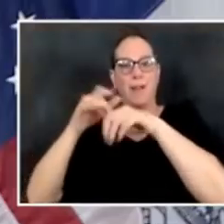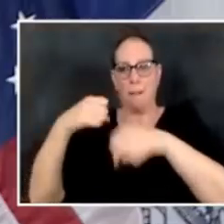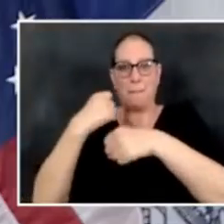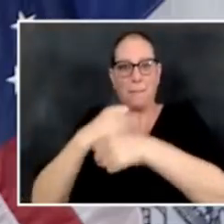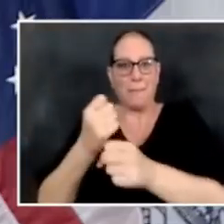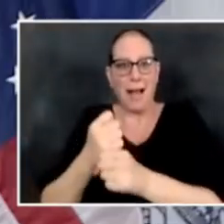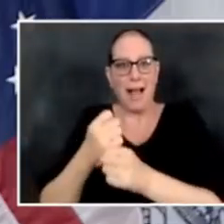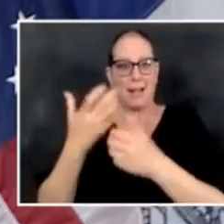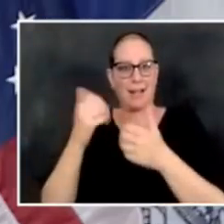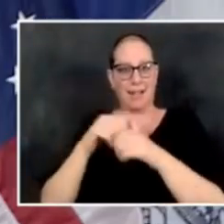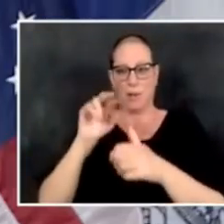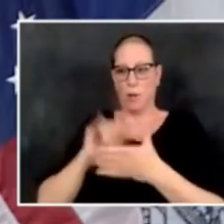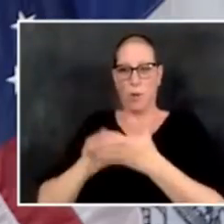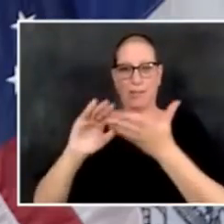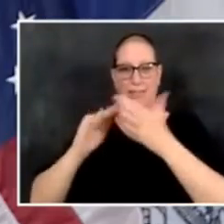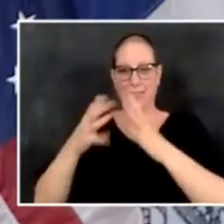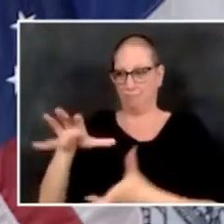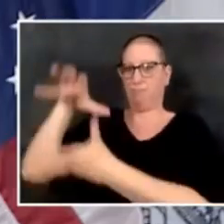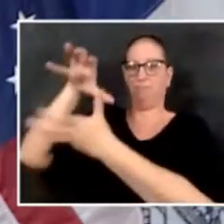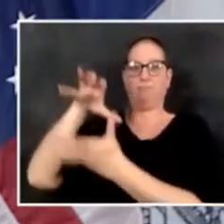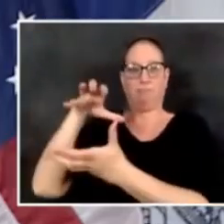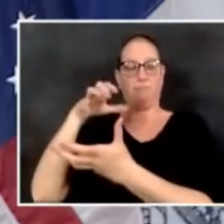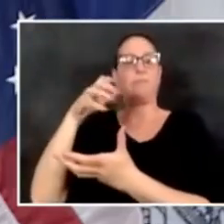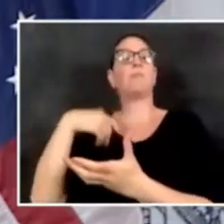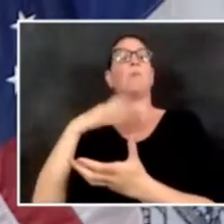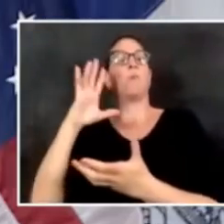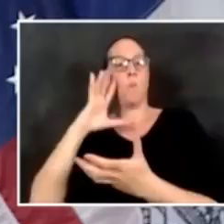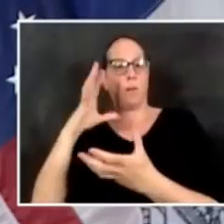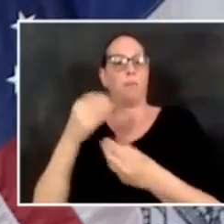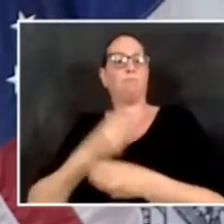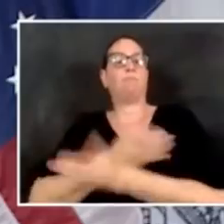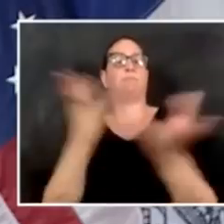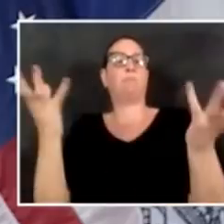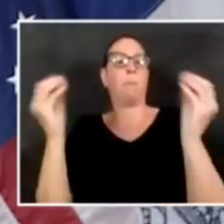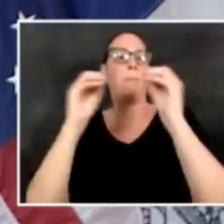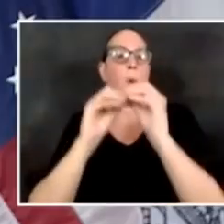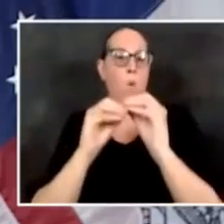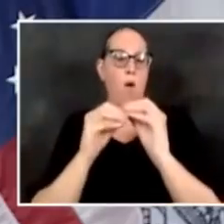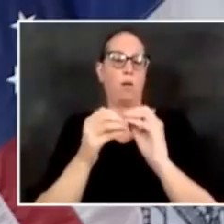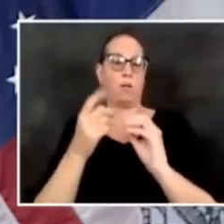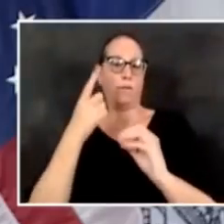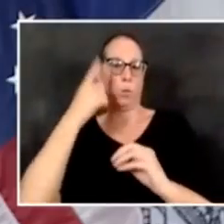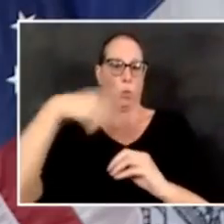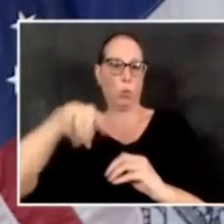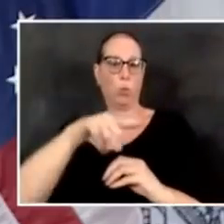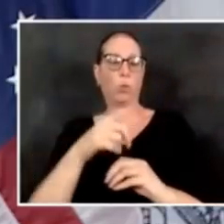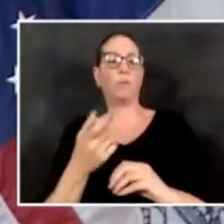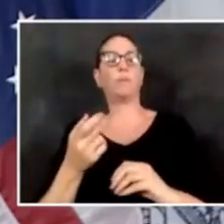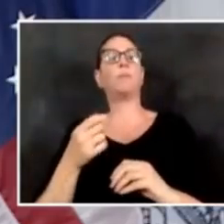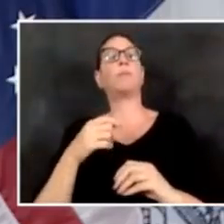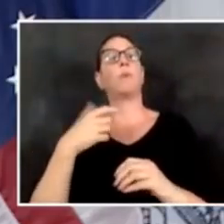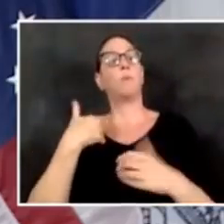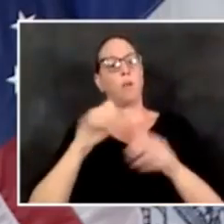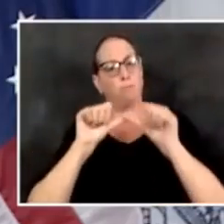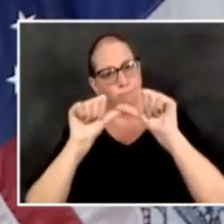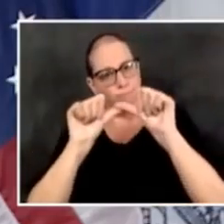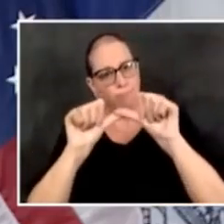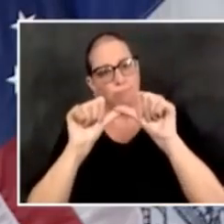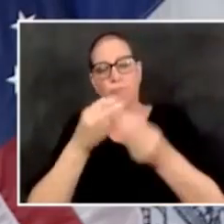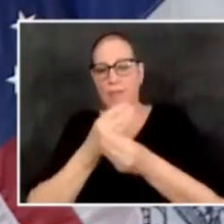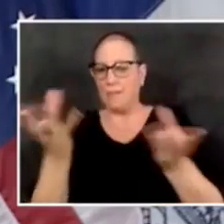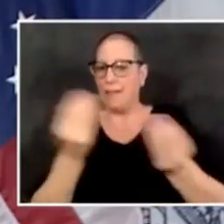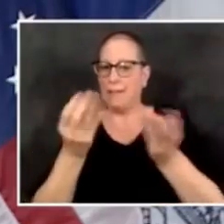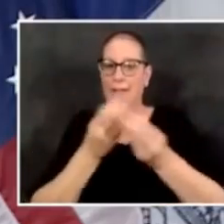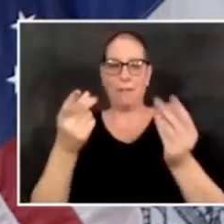ahead. And we want to keep with it. We want it to be ubiquitous. There are parts of the city that were not in the initial wave this weekend. We're going